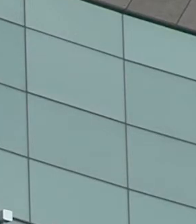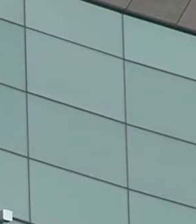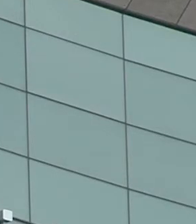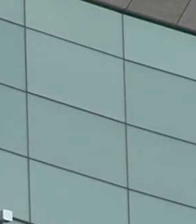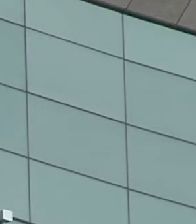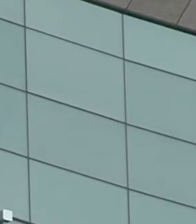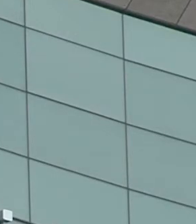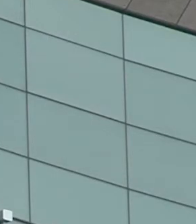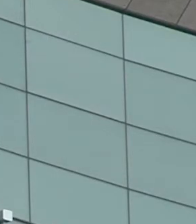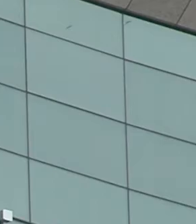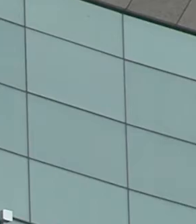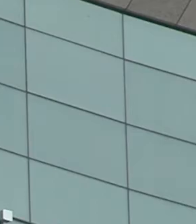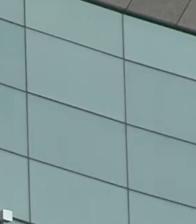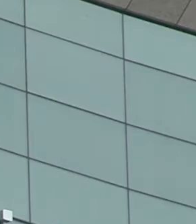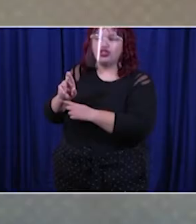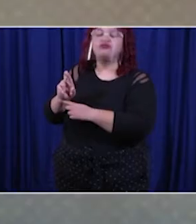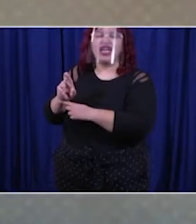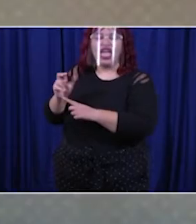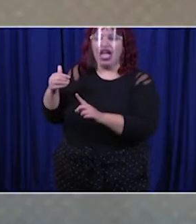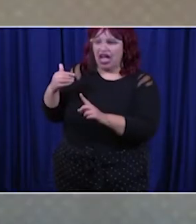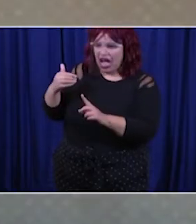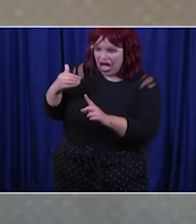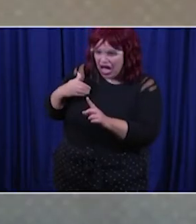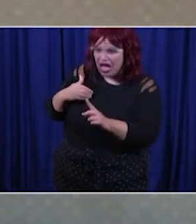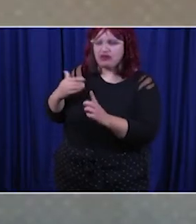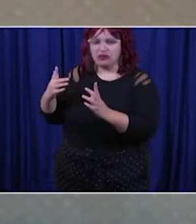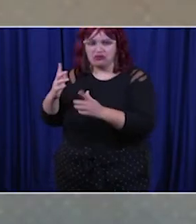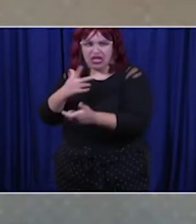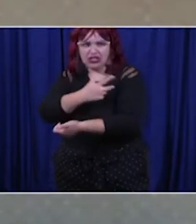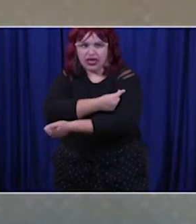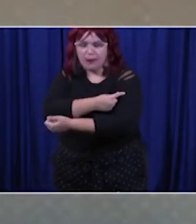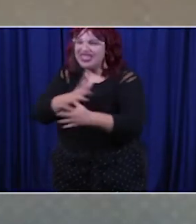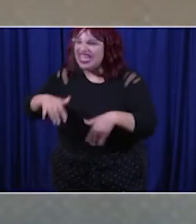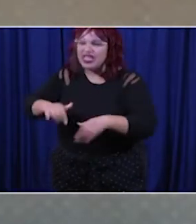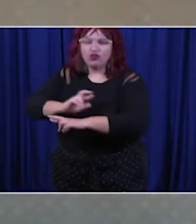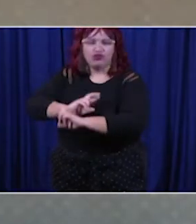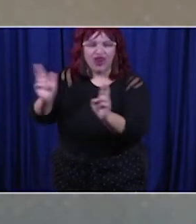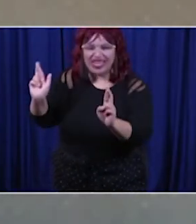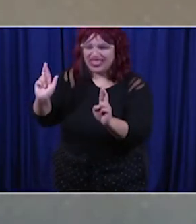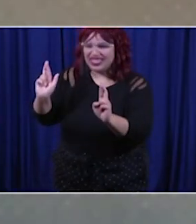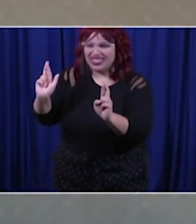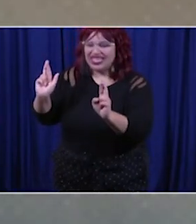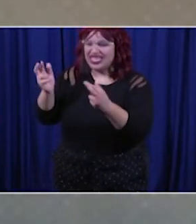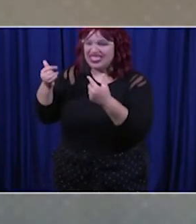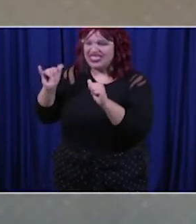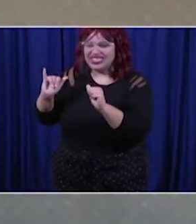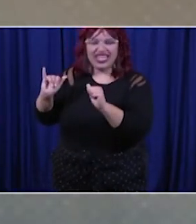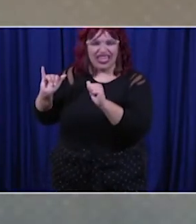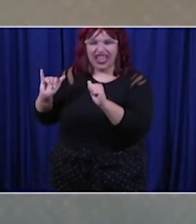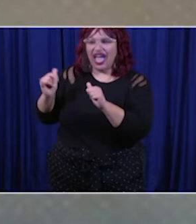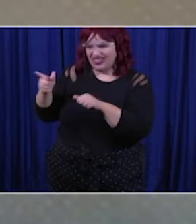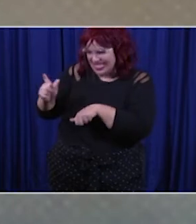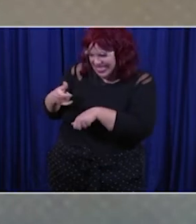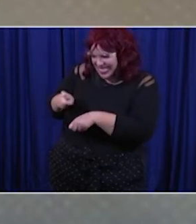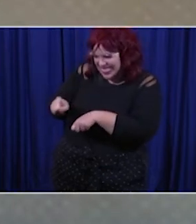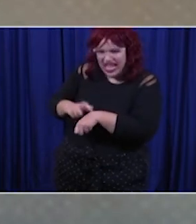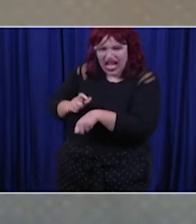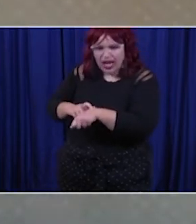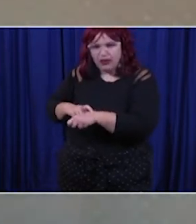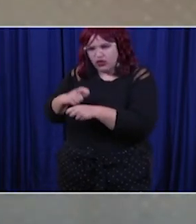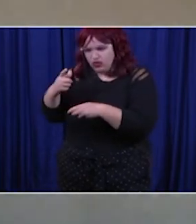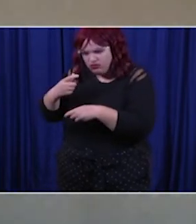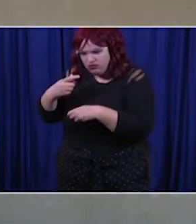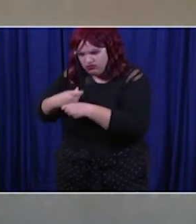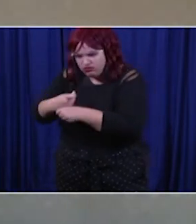employees needing to stay home. So now is the time to wear a mask and socially distance. If not to protect your